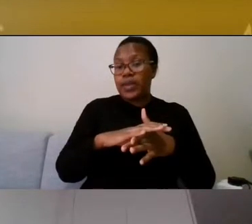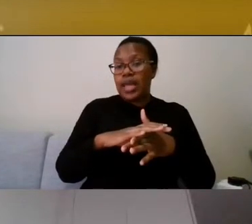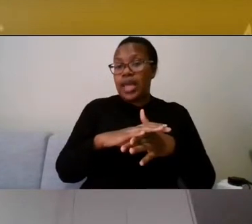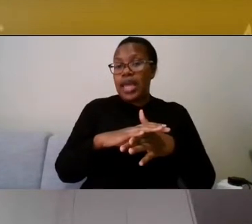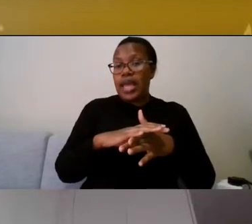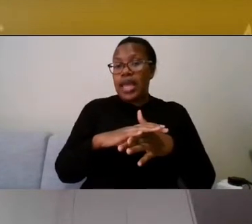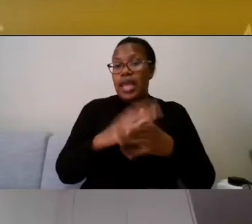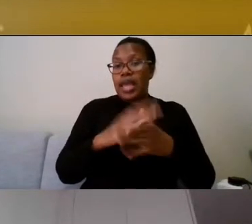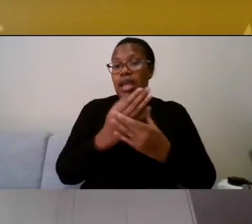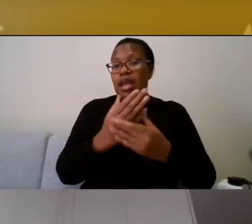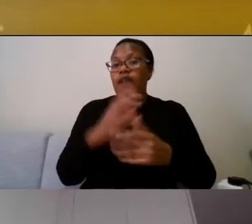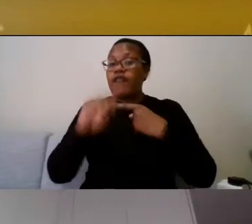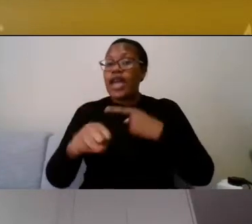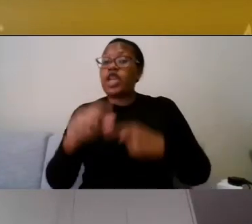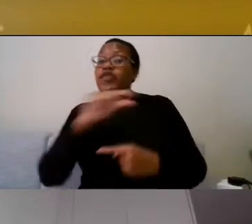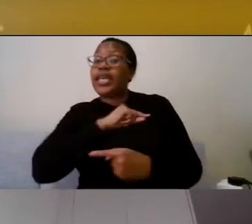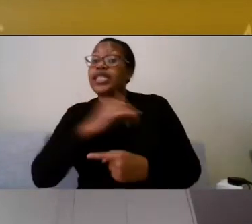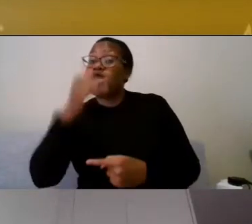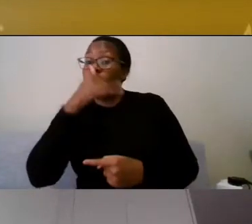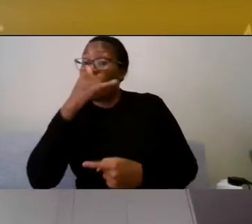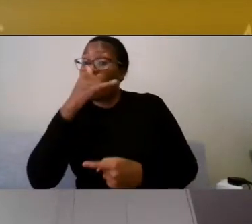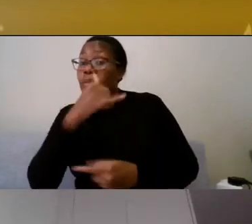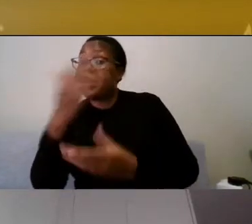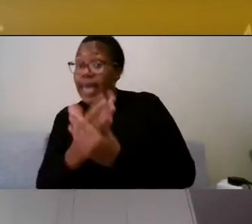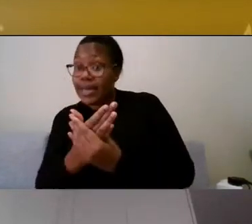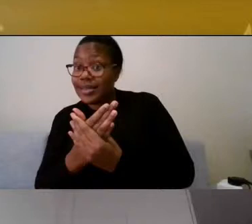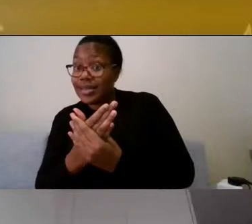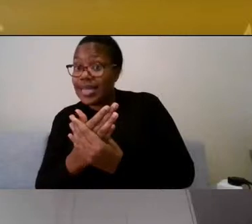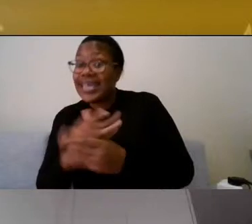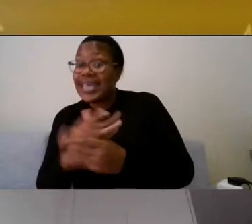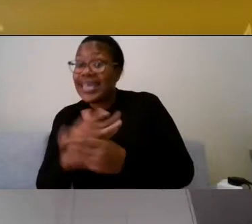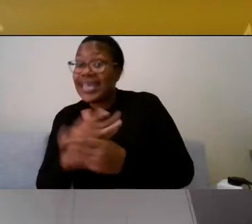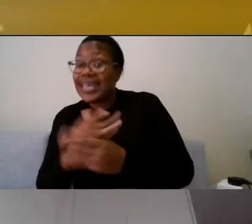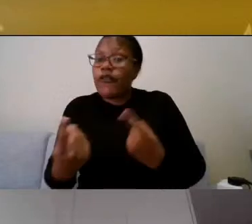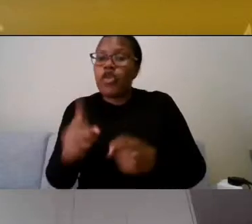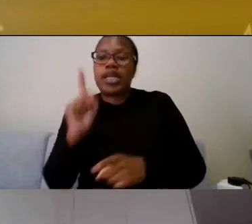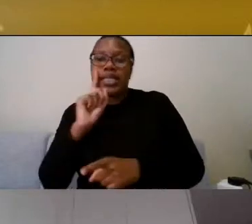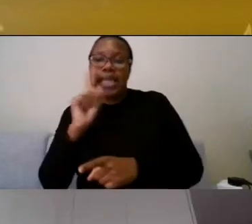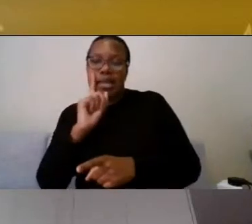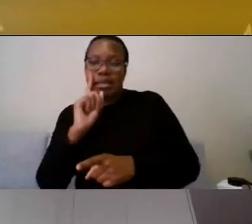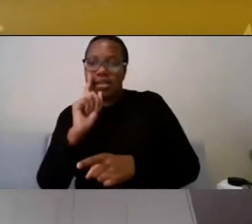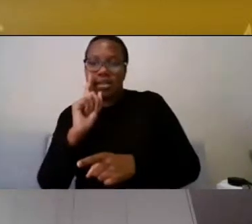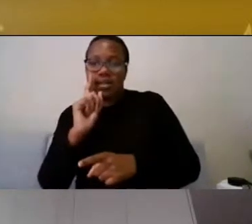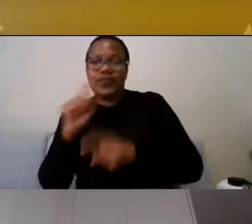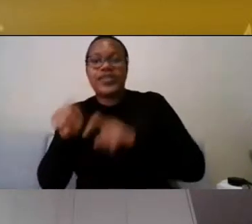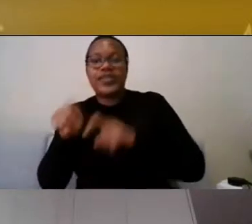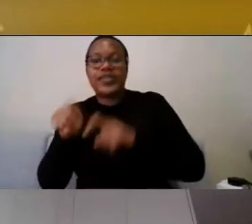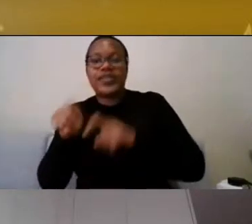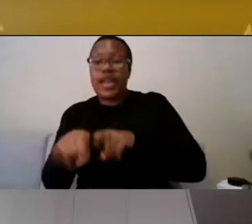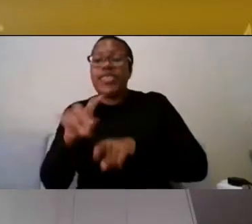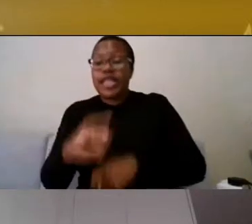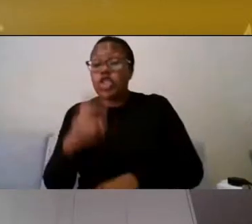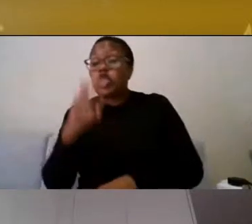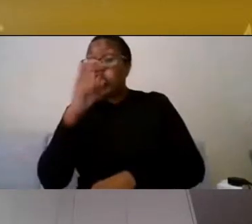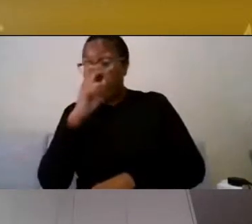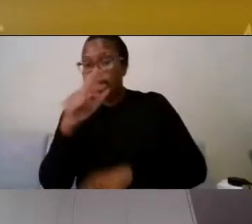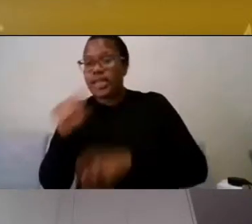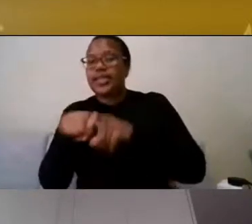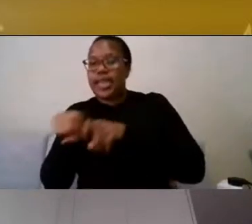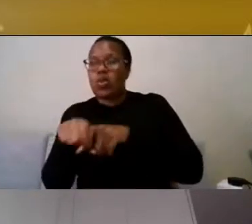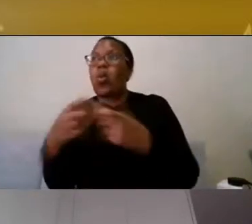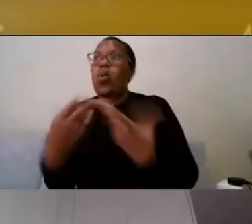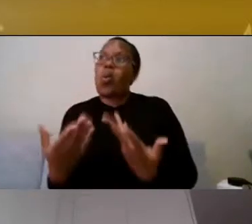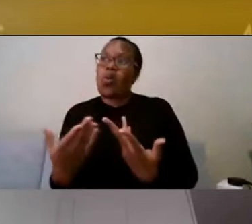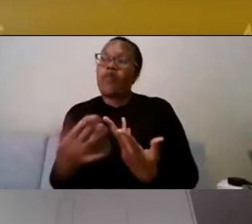guilt in a criminal matter, there's a different onus, a different test. It's a more strict test for a